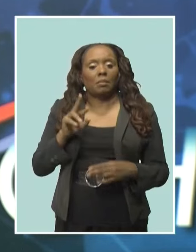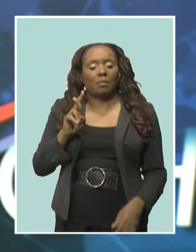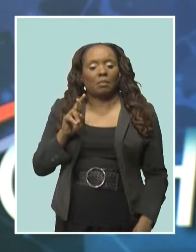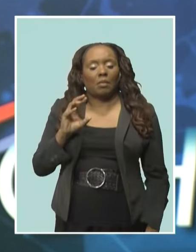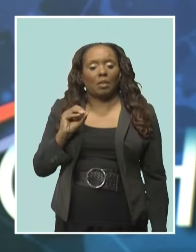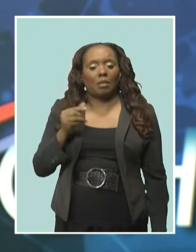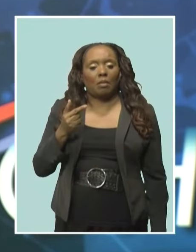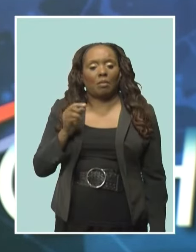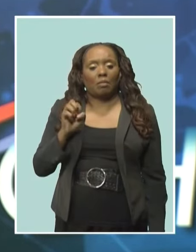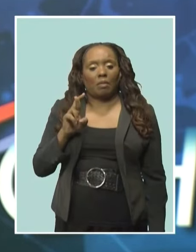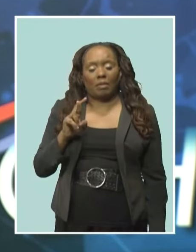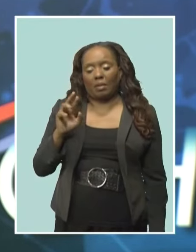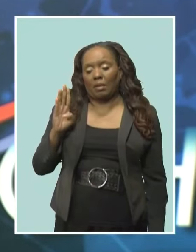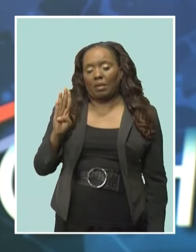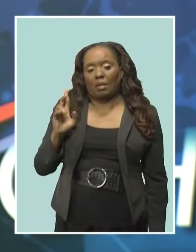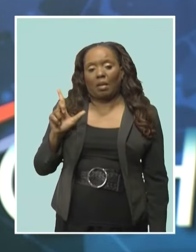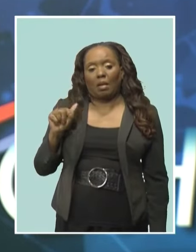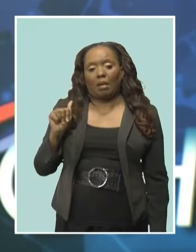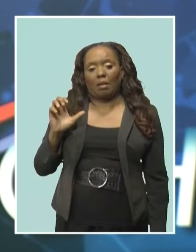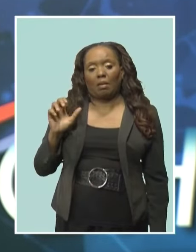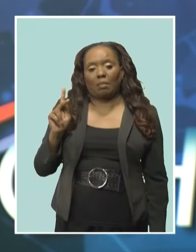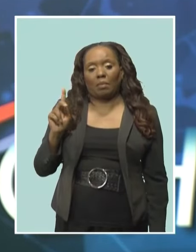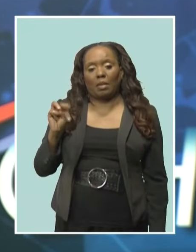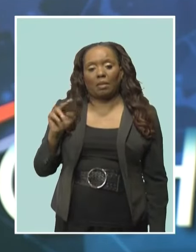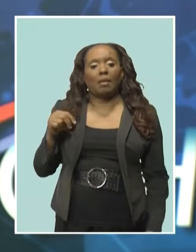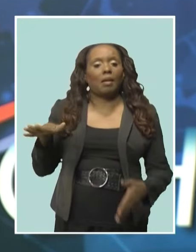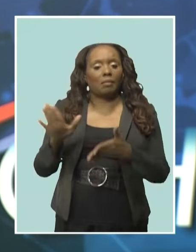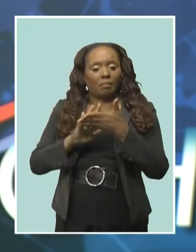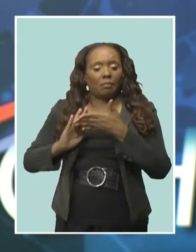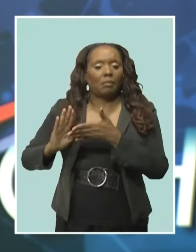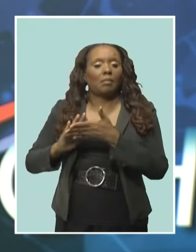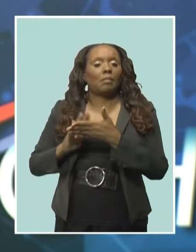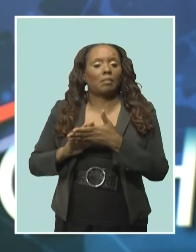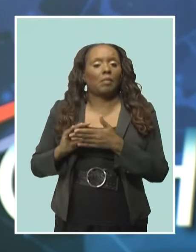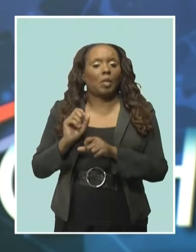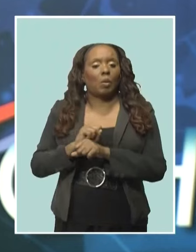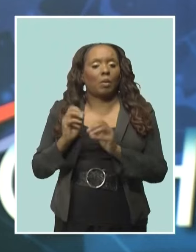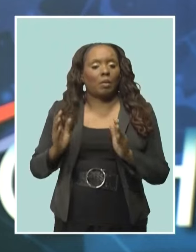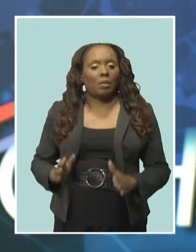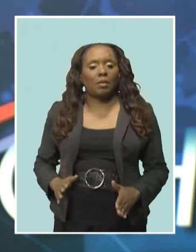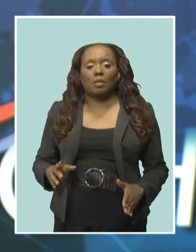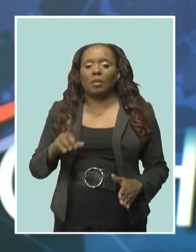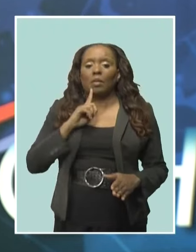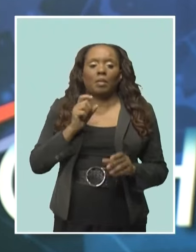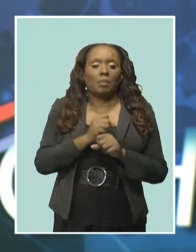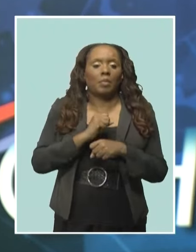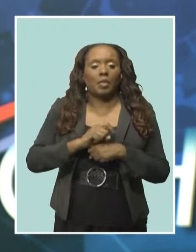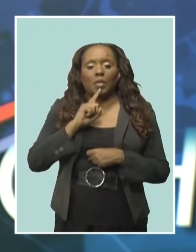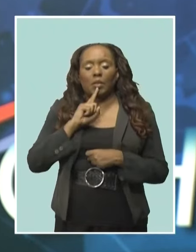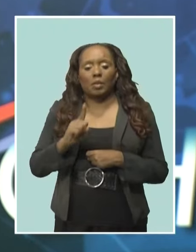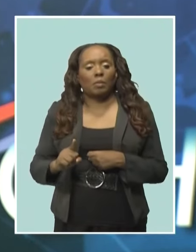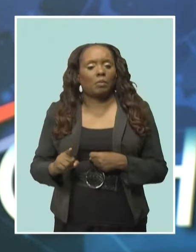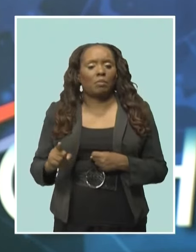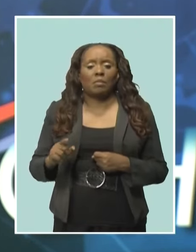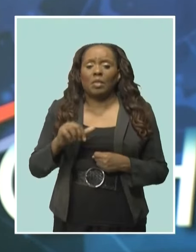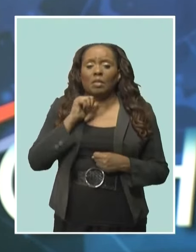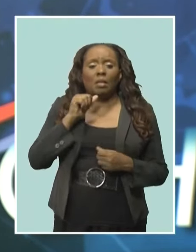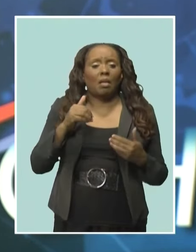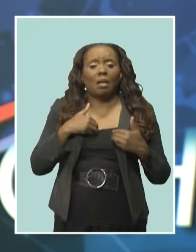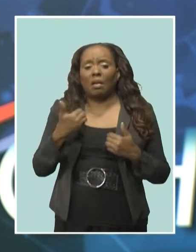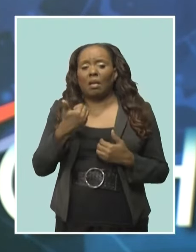Company, Roger Blackman, has applauded employees for playing a major role in ensuring the company had no severe